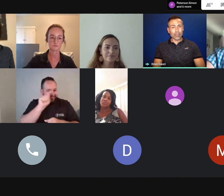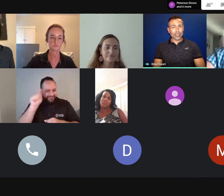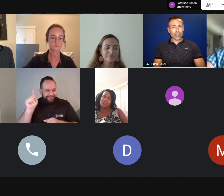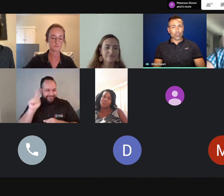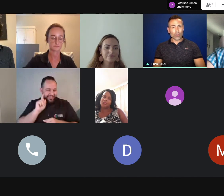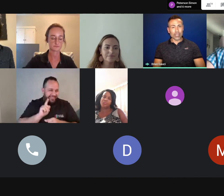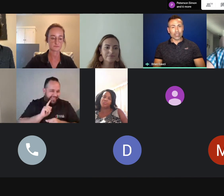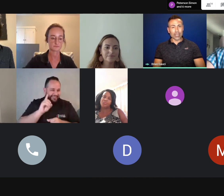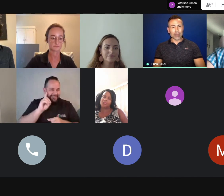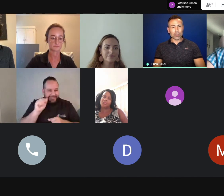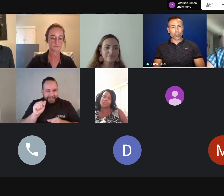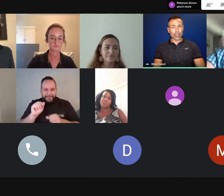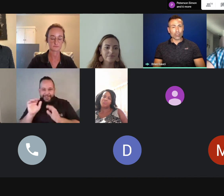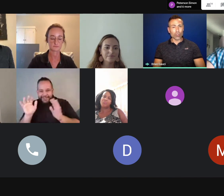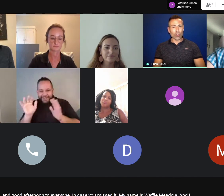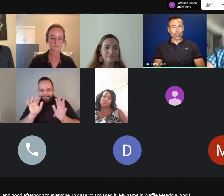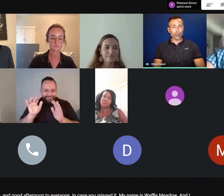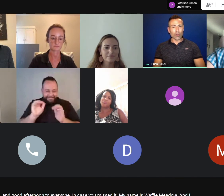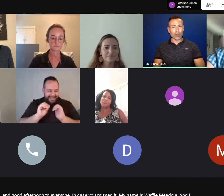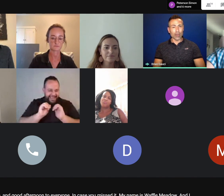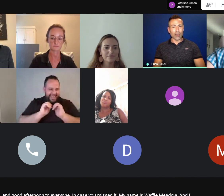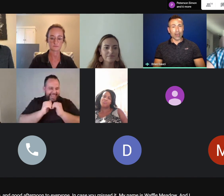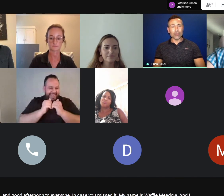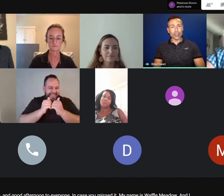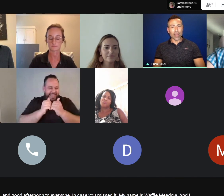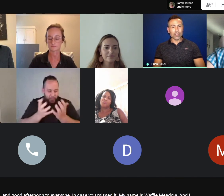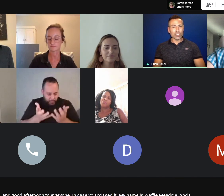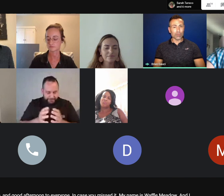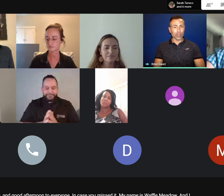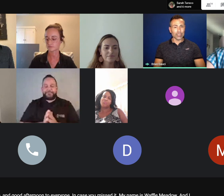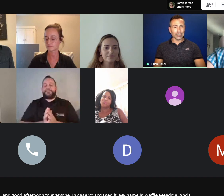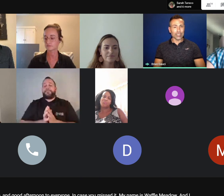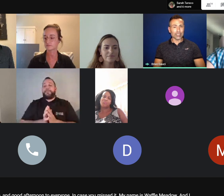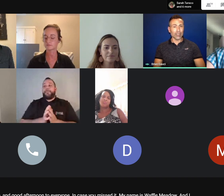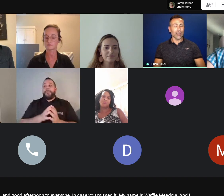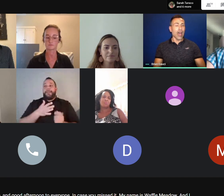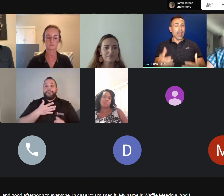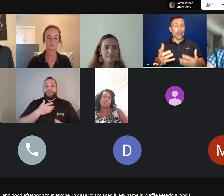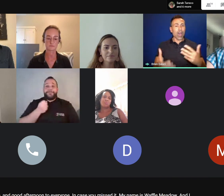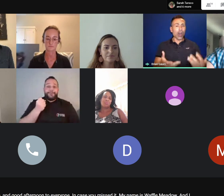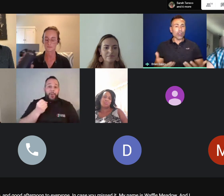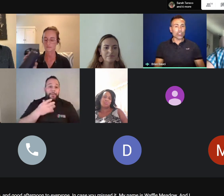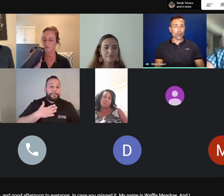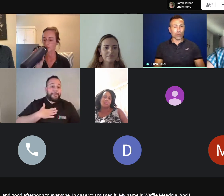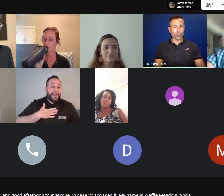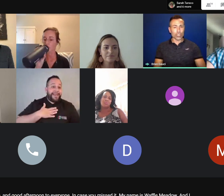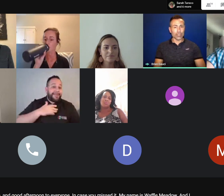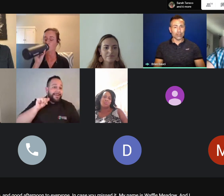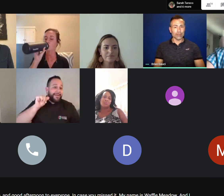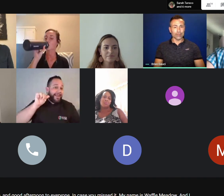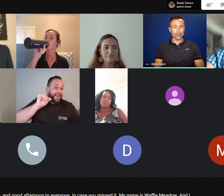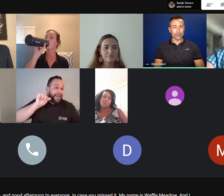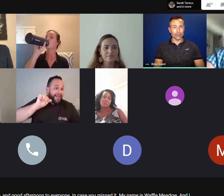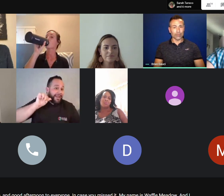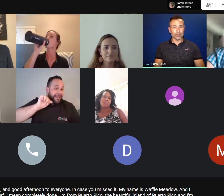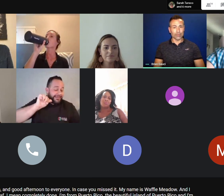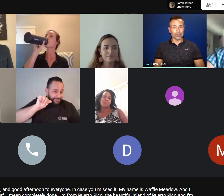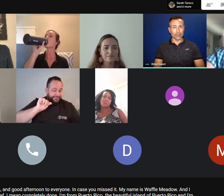They were really intrigued, and they were trying to learn from other deaf and disabilities and how they should approach it.